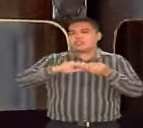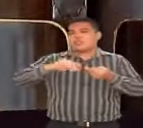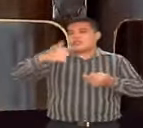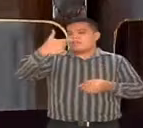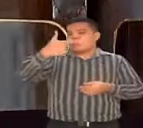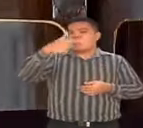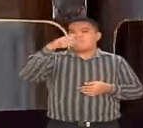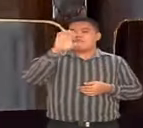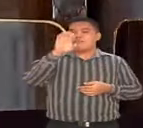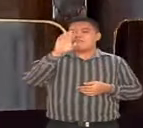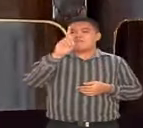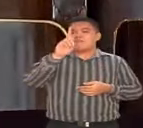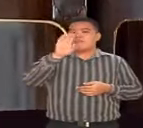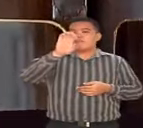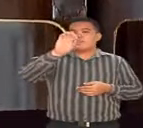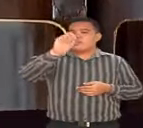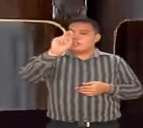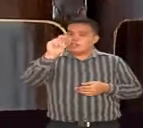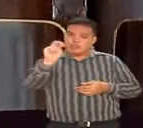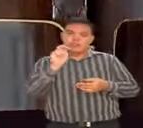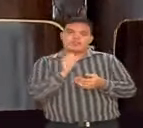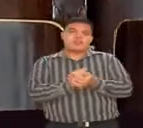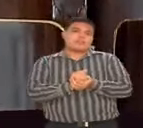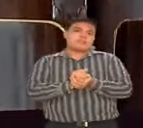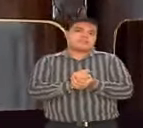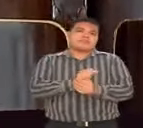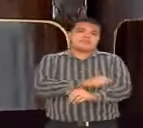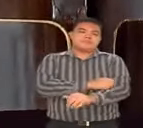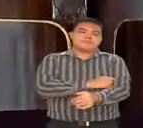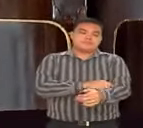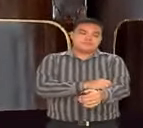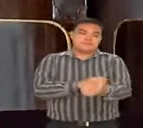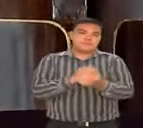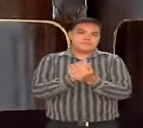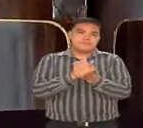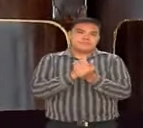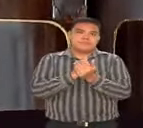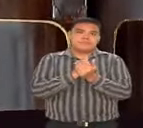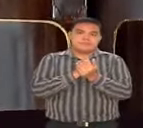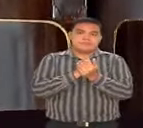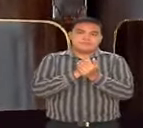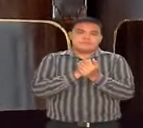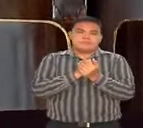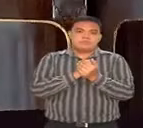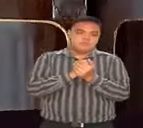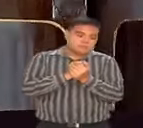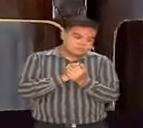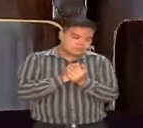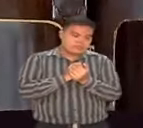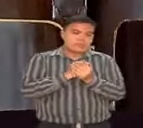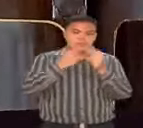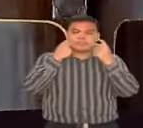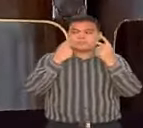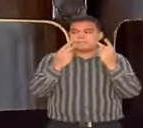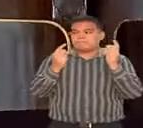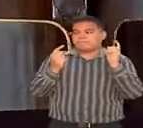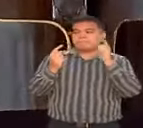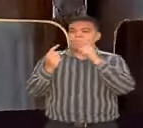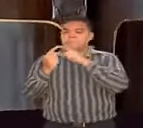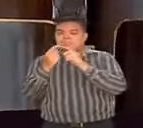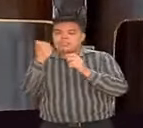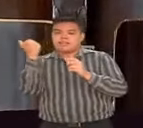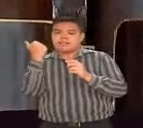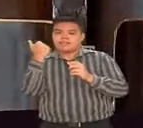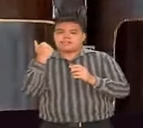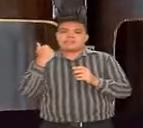Dili na to basahon ang tanan, no? Nasa 6, nasa 7. In fact, abot gyapon ni siya sa uban